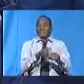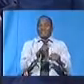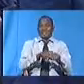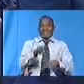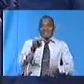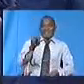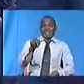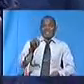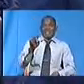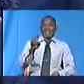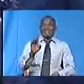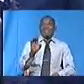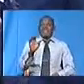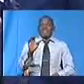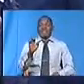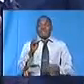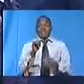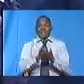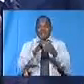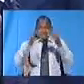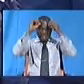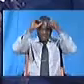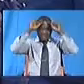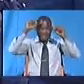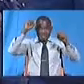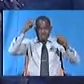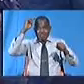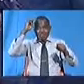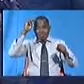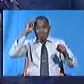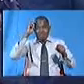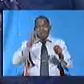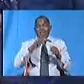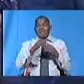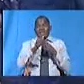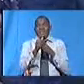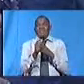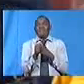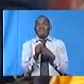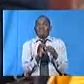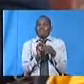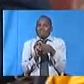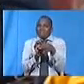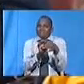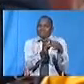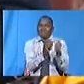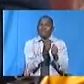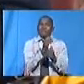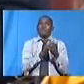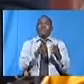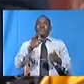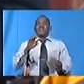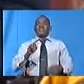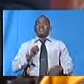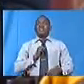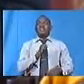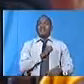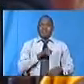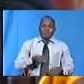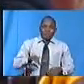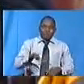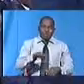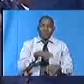National Democratic Congress, led by President John Mahama, conspired with certain EC staff in constituencies across the country